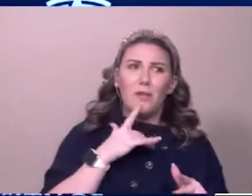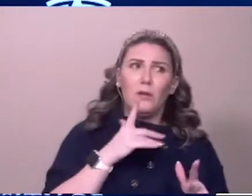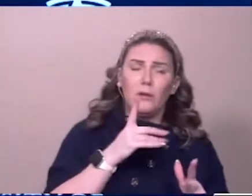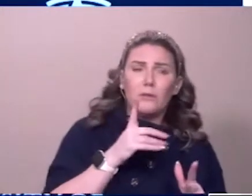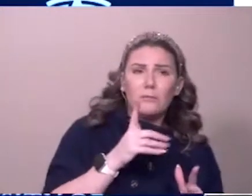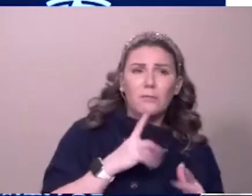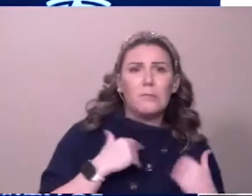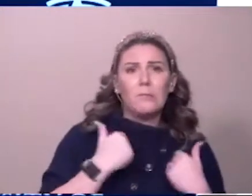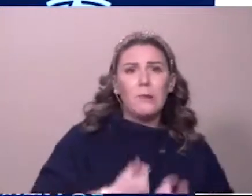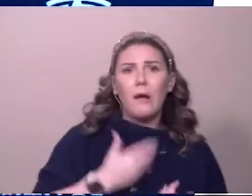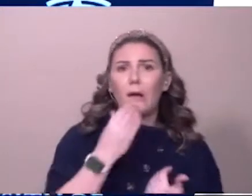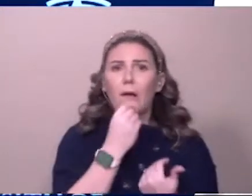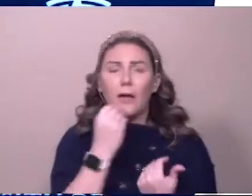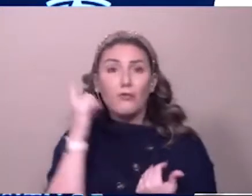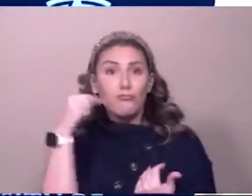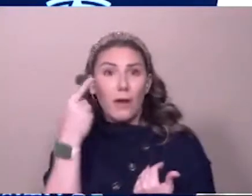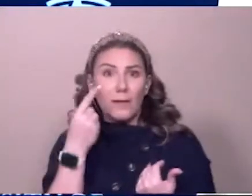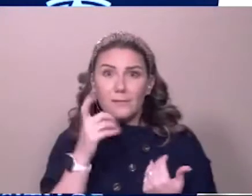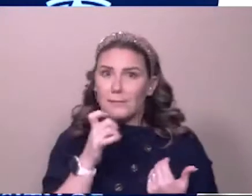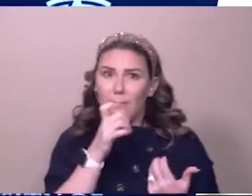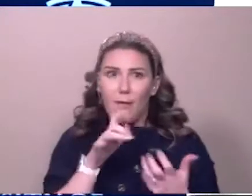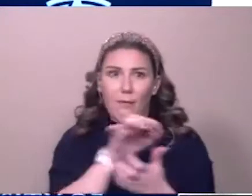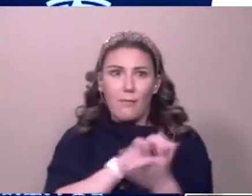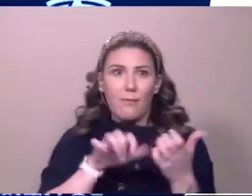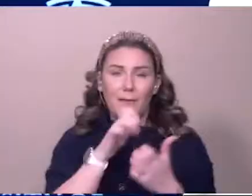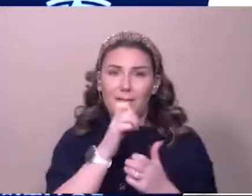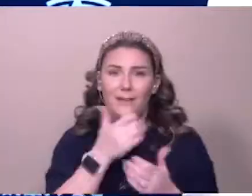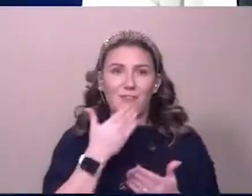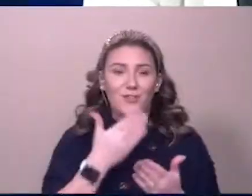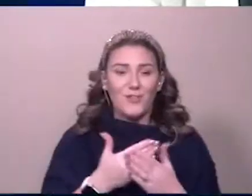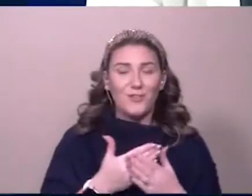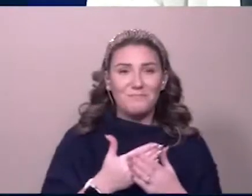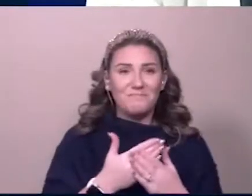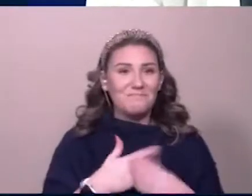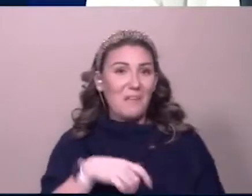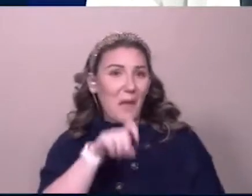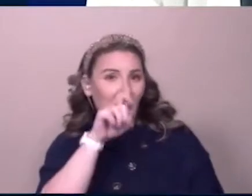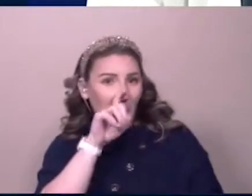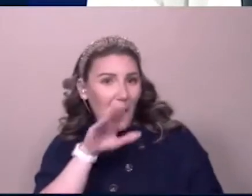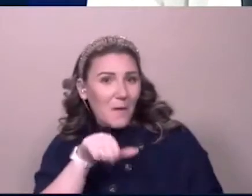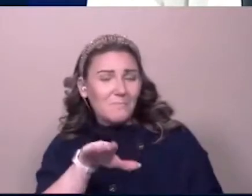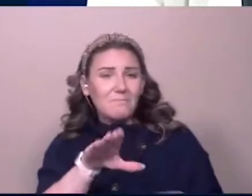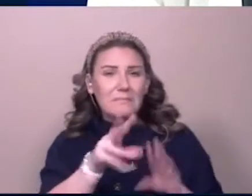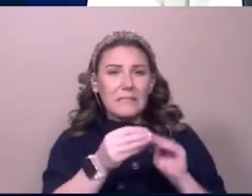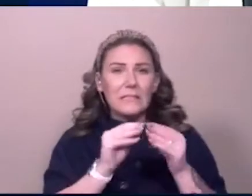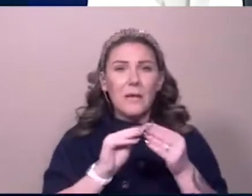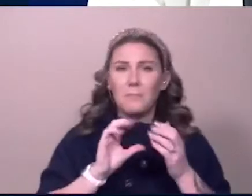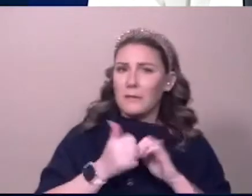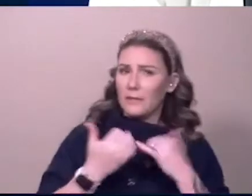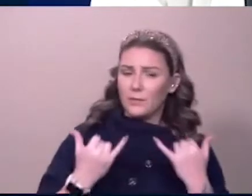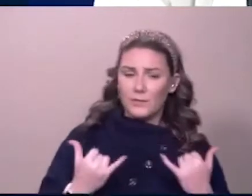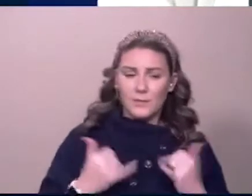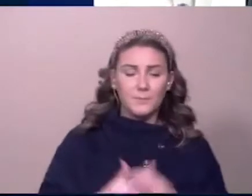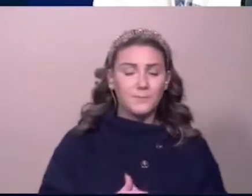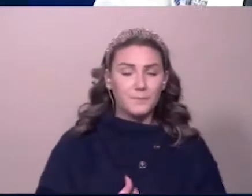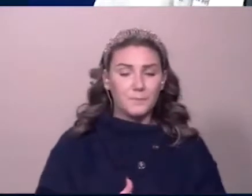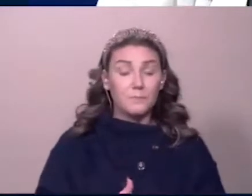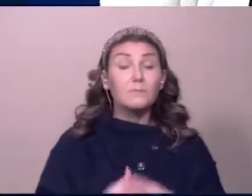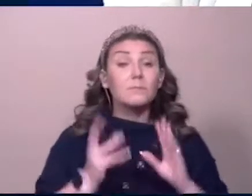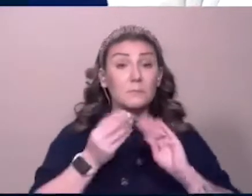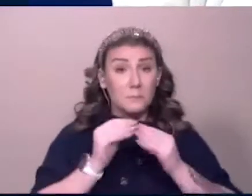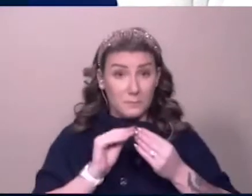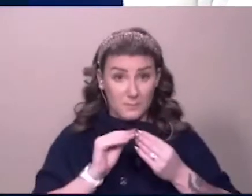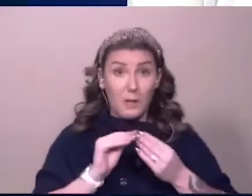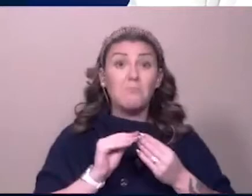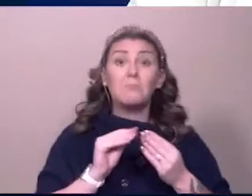wonder? That's not good. Hawk, Yeah. let's talk a little bit about our numbers. How are we today? Yeah. Numbers are trending down, Steve.